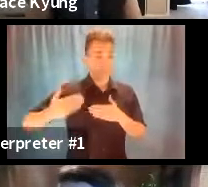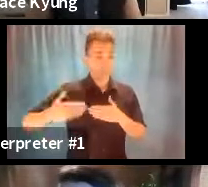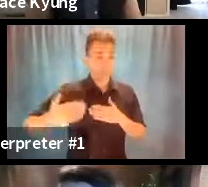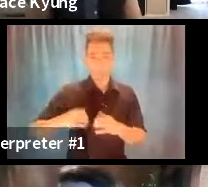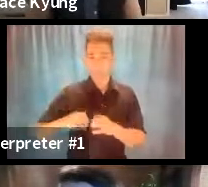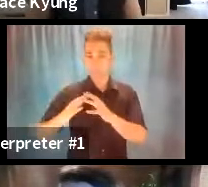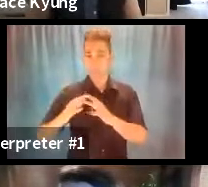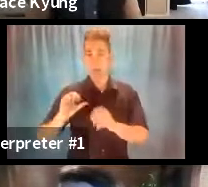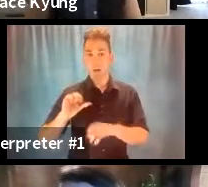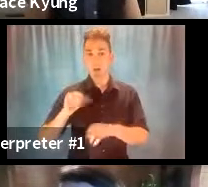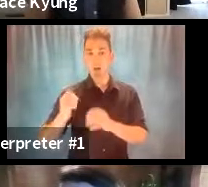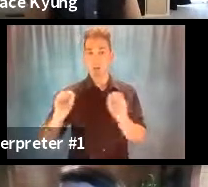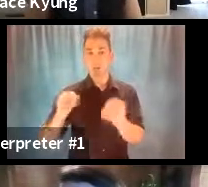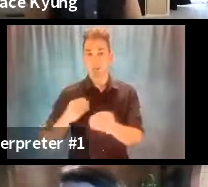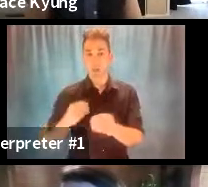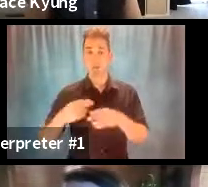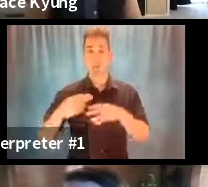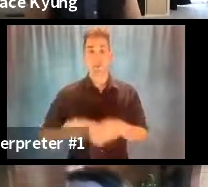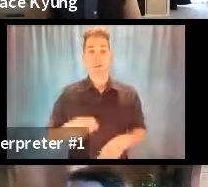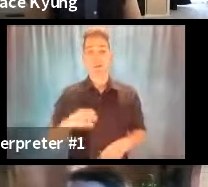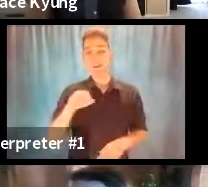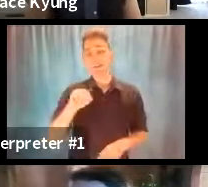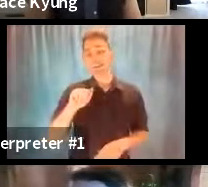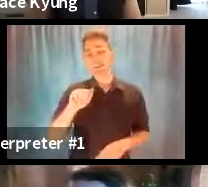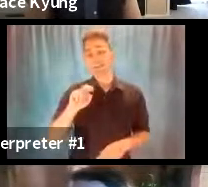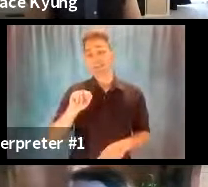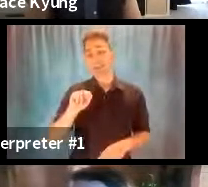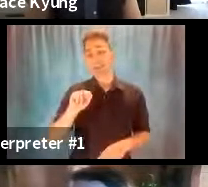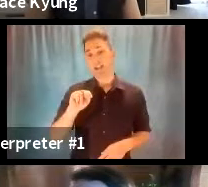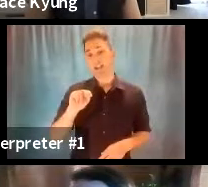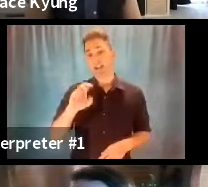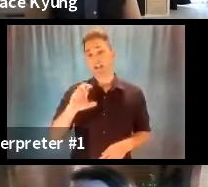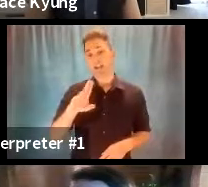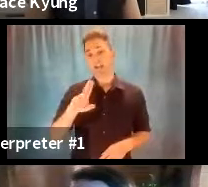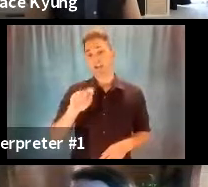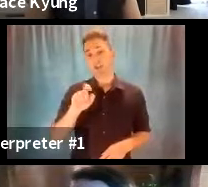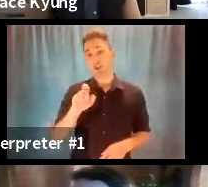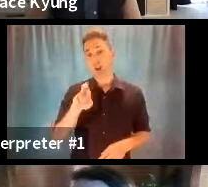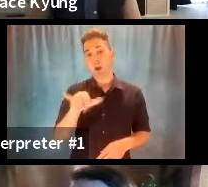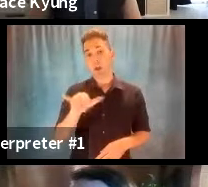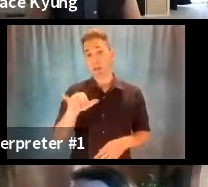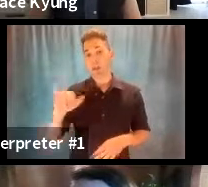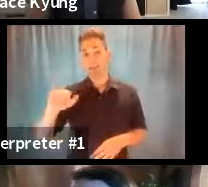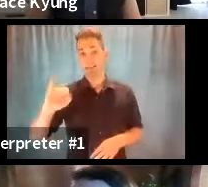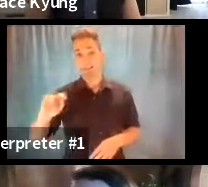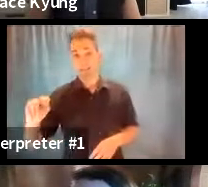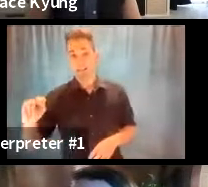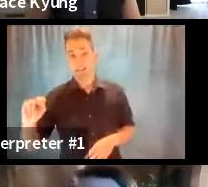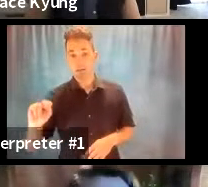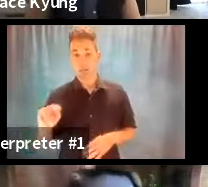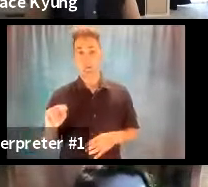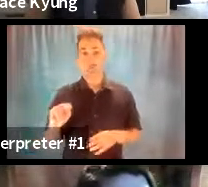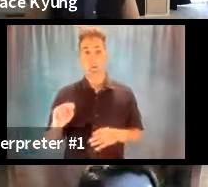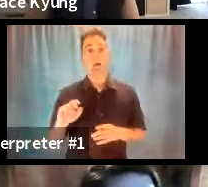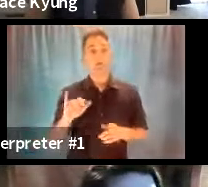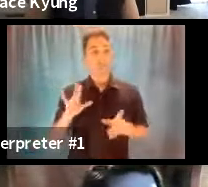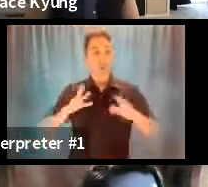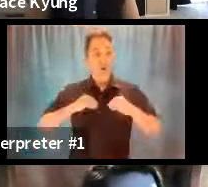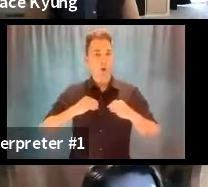in, not from, Sanctuary Inn, The Ordinary, a not-for-profit that owned rental housing.